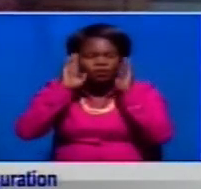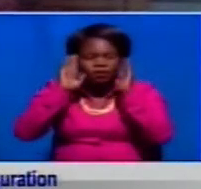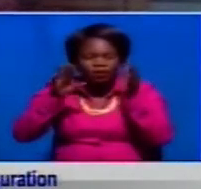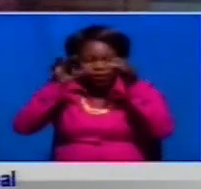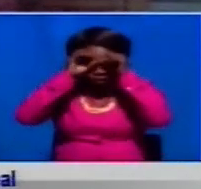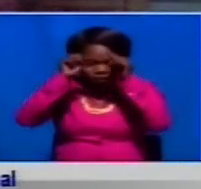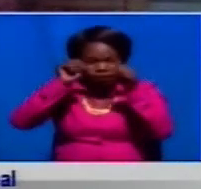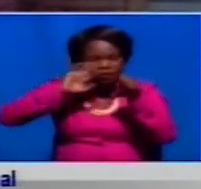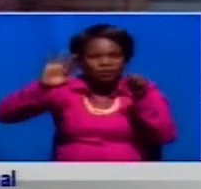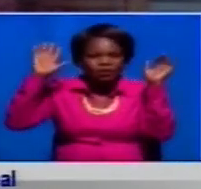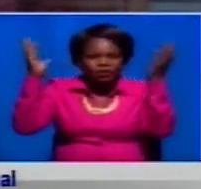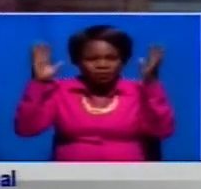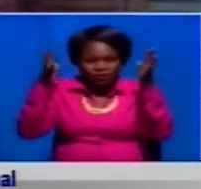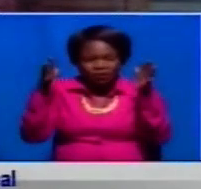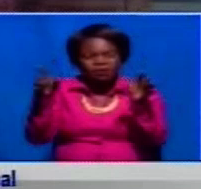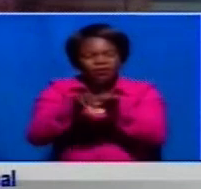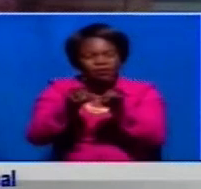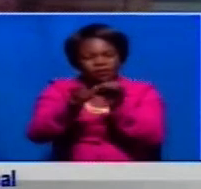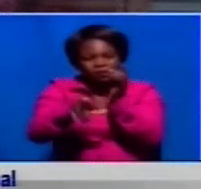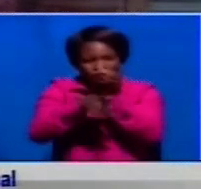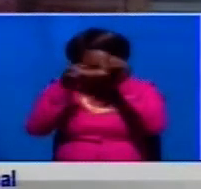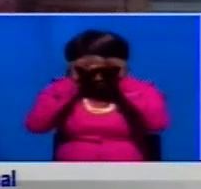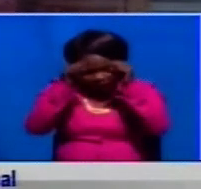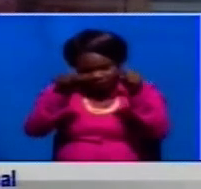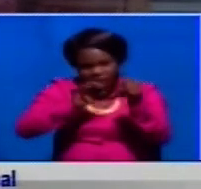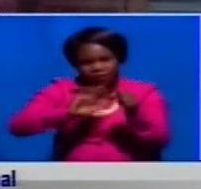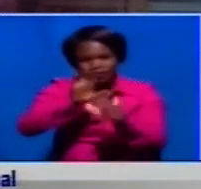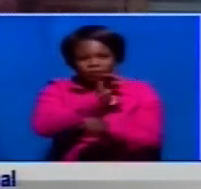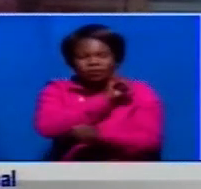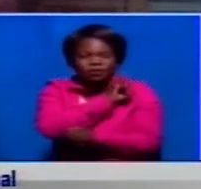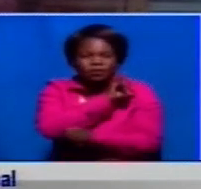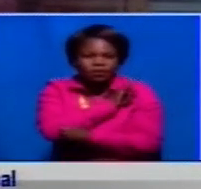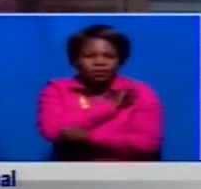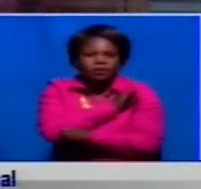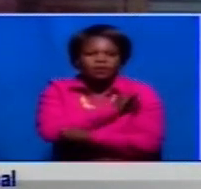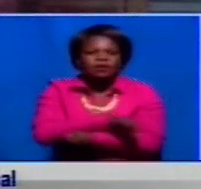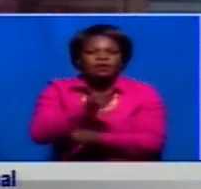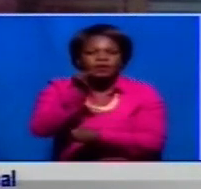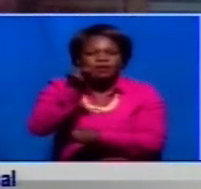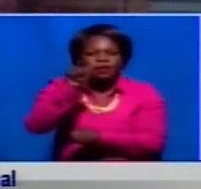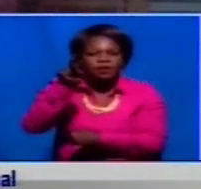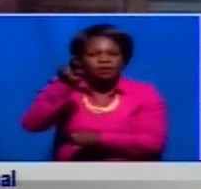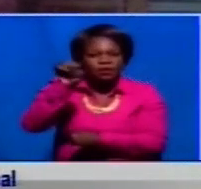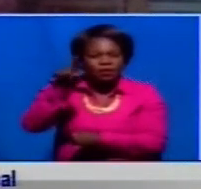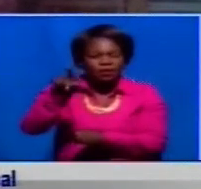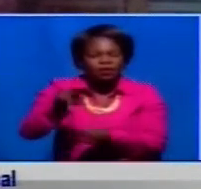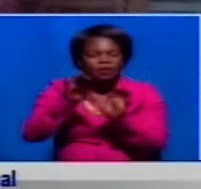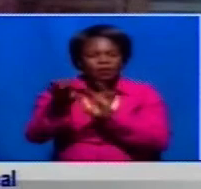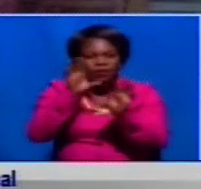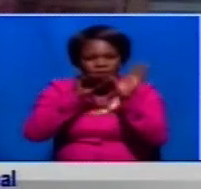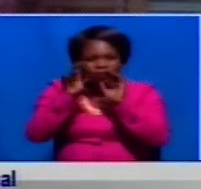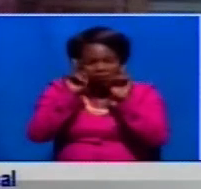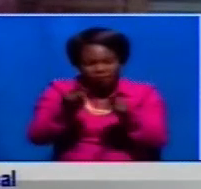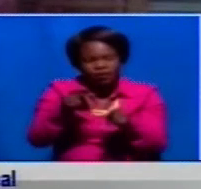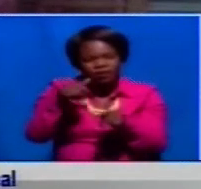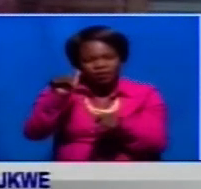President-elect Edgar Lungu and Vice President-elect Inongewina. National Restoration Party acting spokesperson Frank